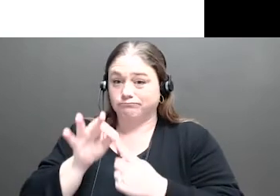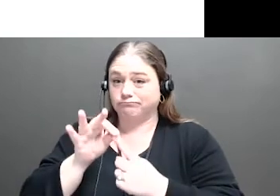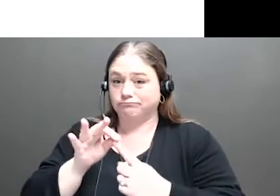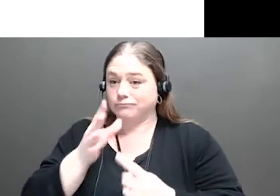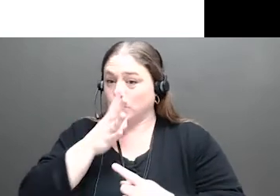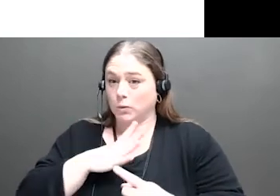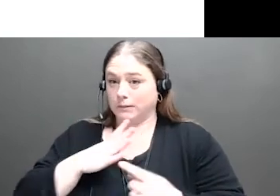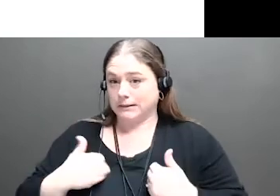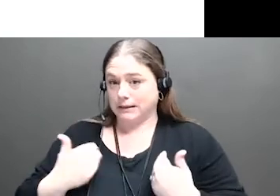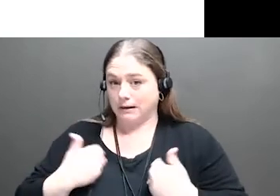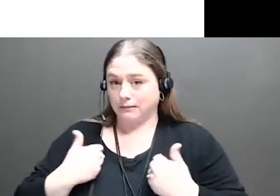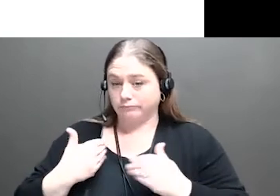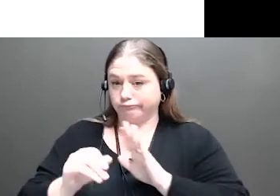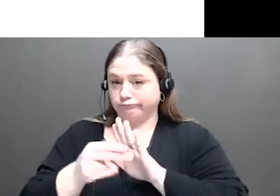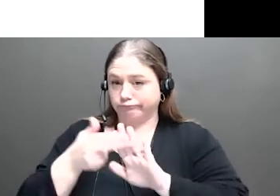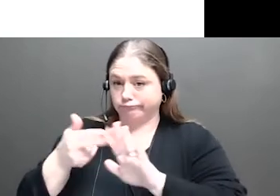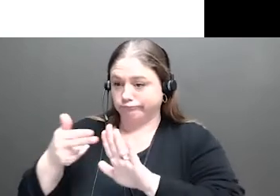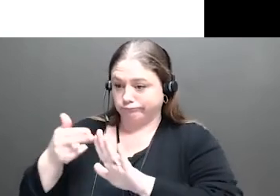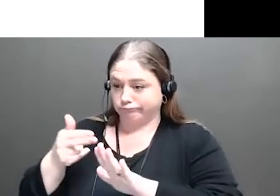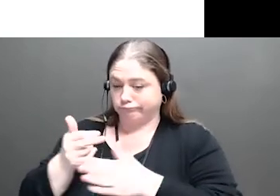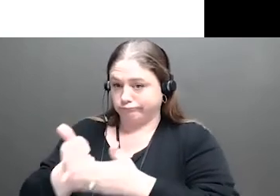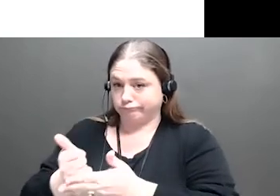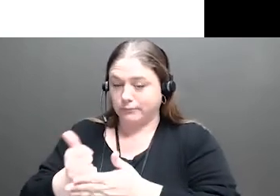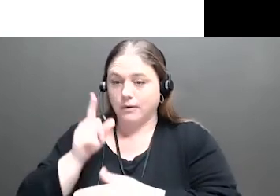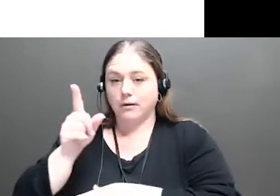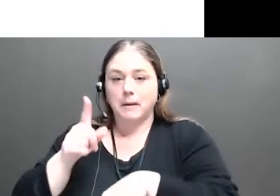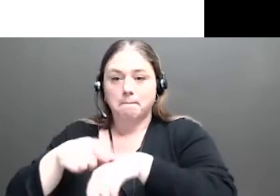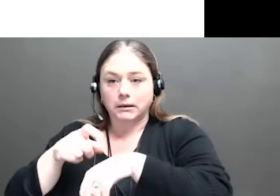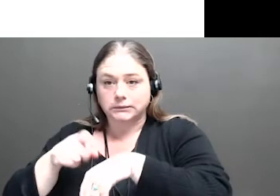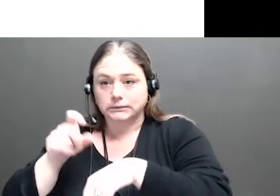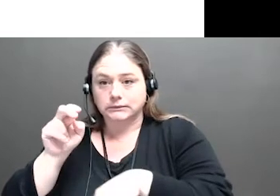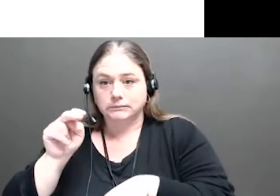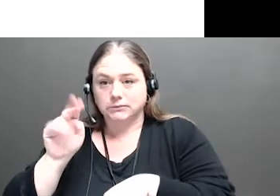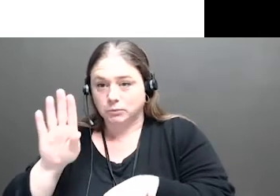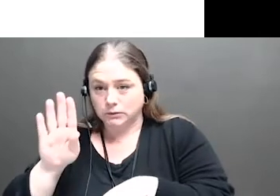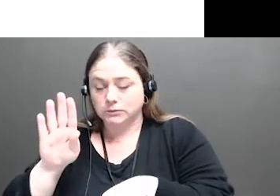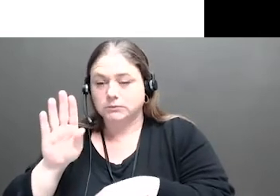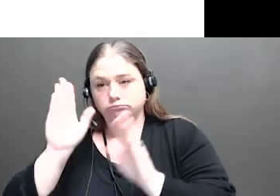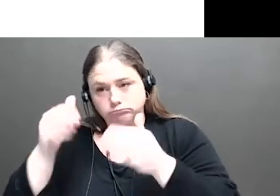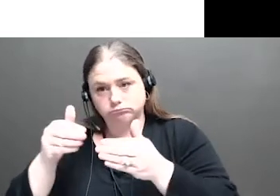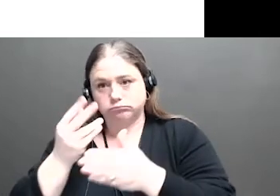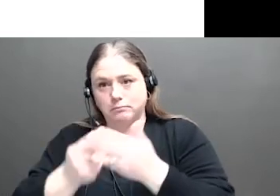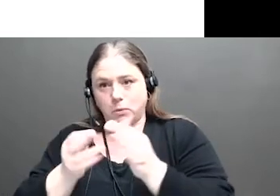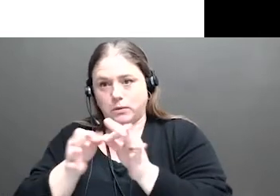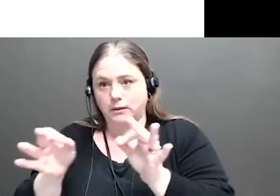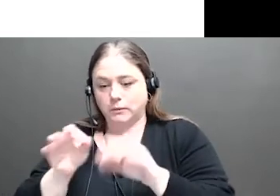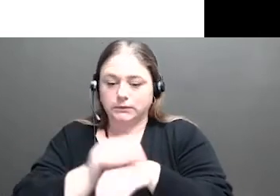disabilities, and that our Montreal and Moncton programs serve youth in both of Canada's official languages.